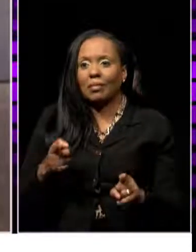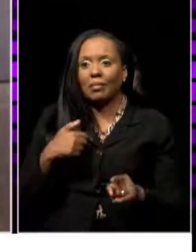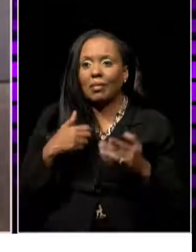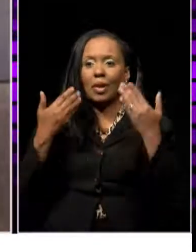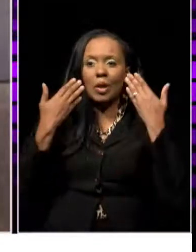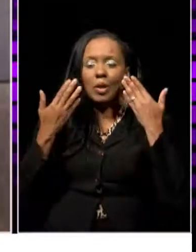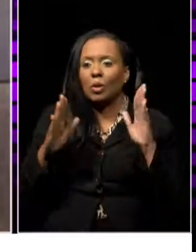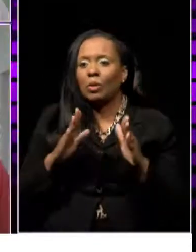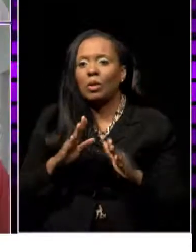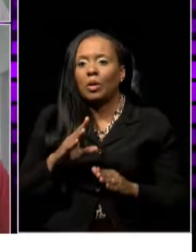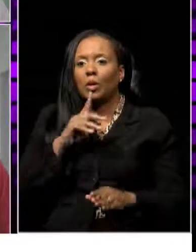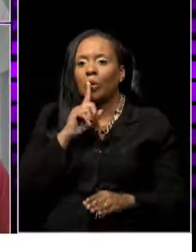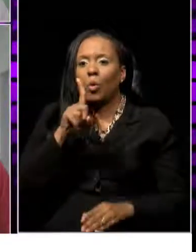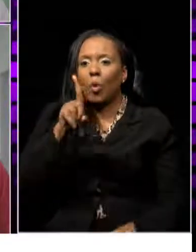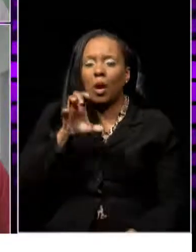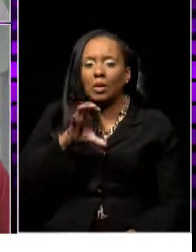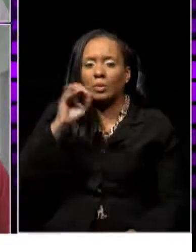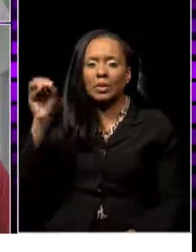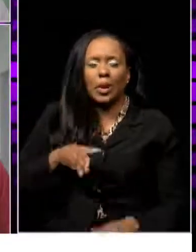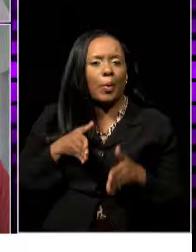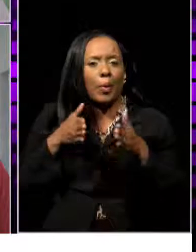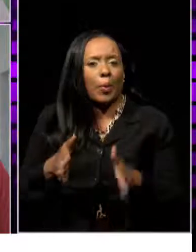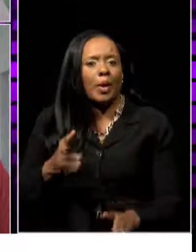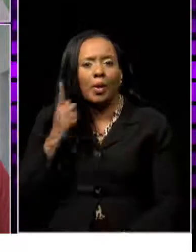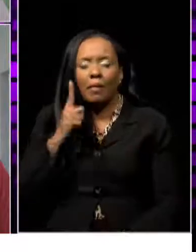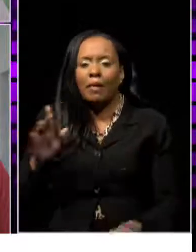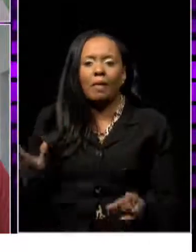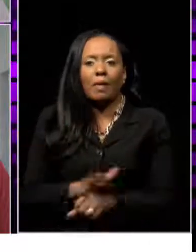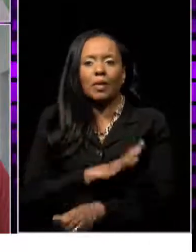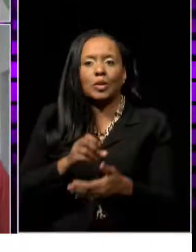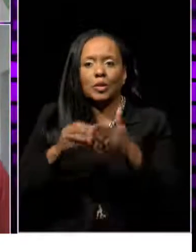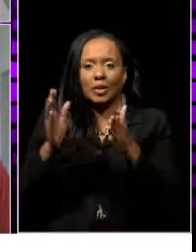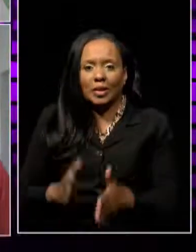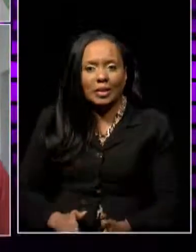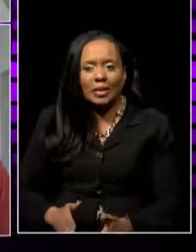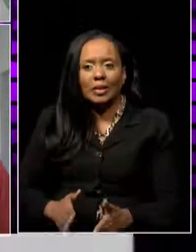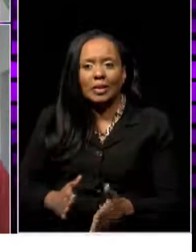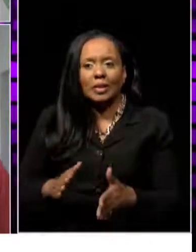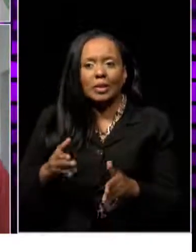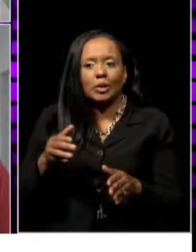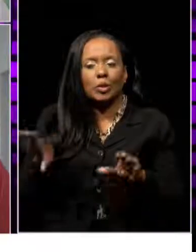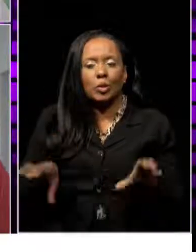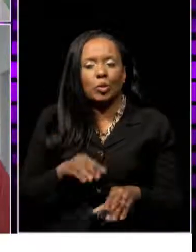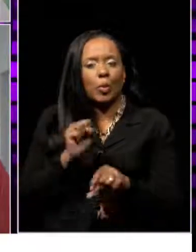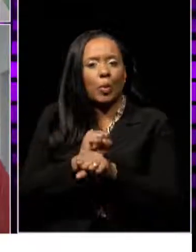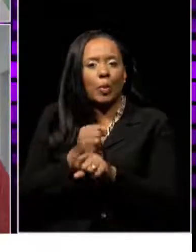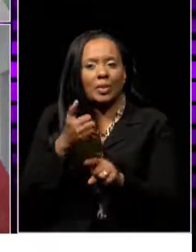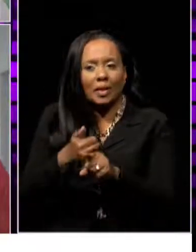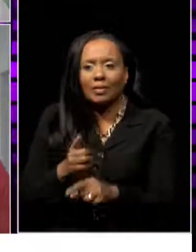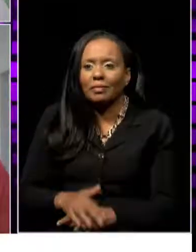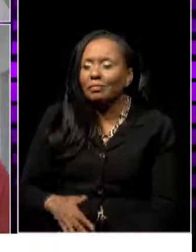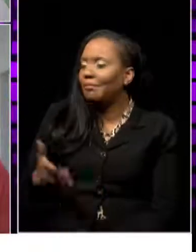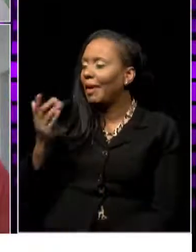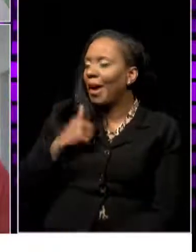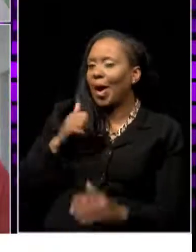see a way. But I hope that your students aren't listening to this, because they may think that they have one up on